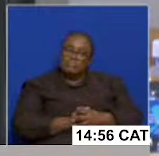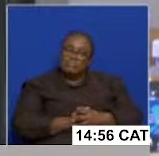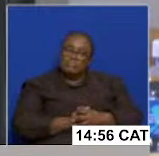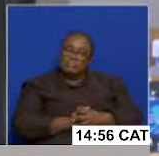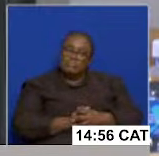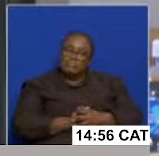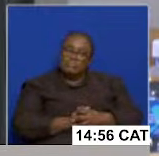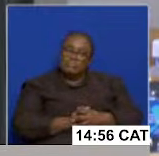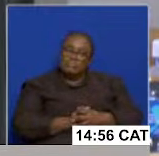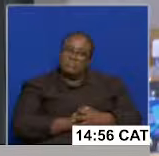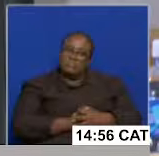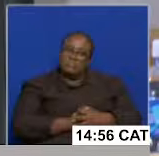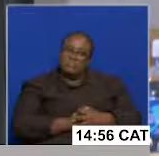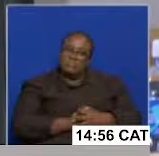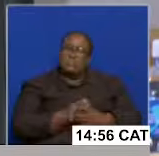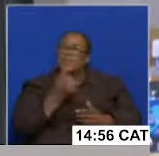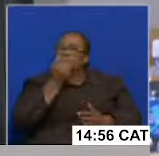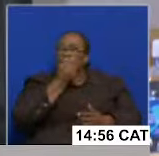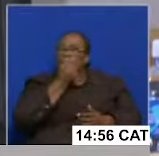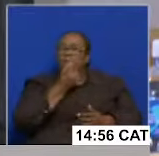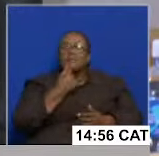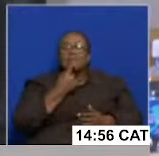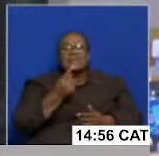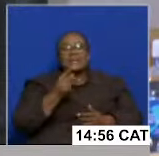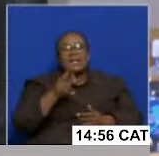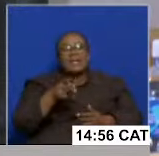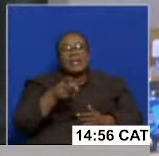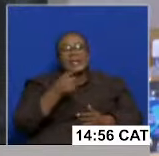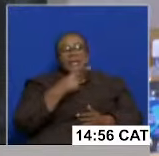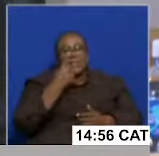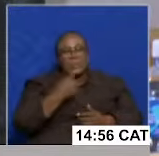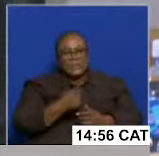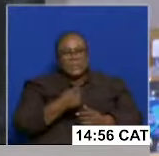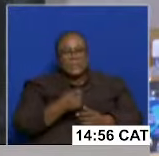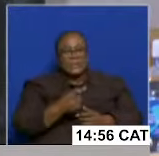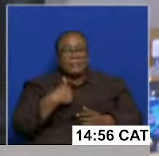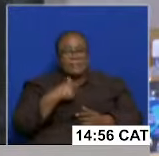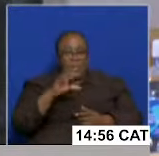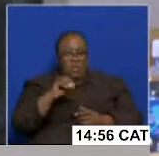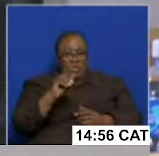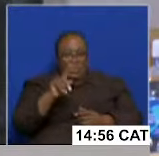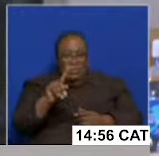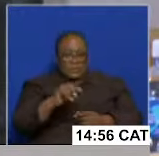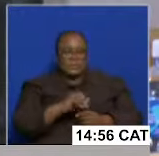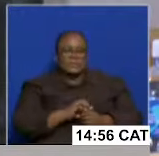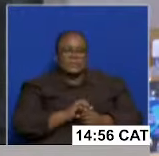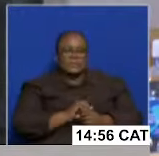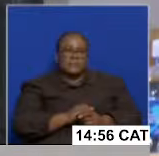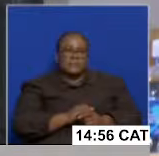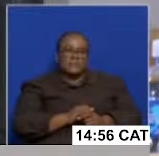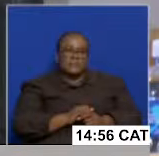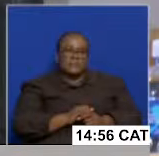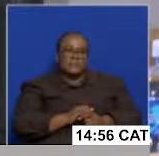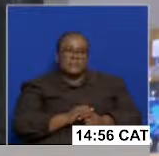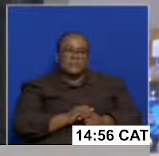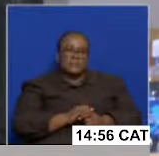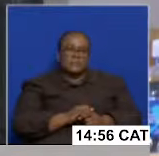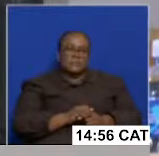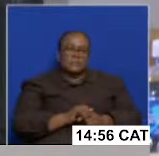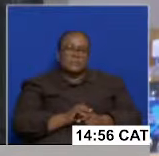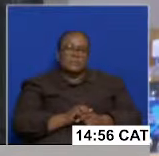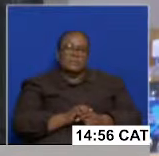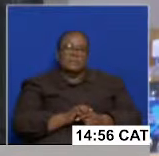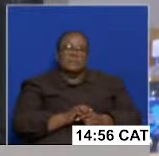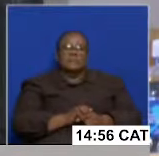I'm sorry, can you repeat your question? What I'm asking is what do you know about the fact that